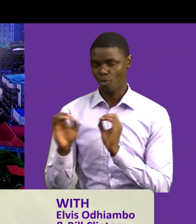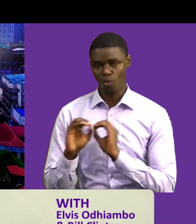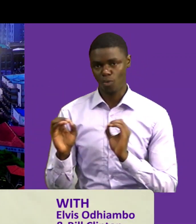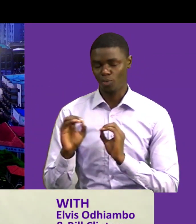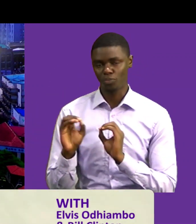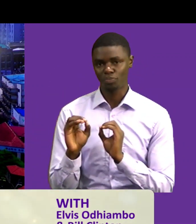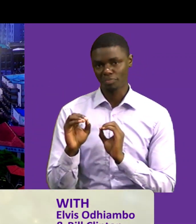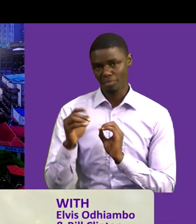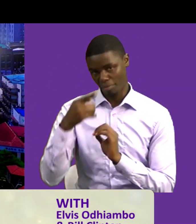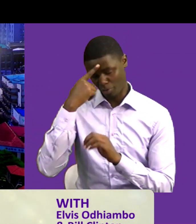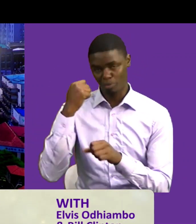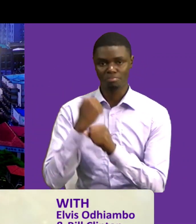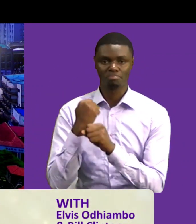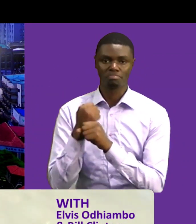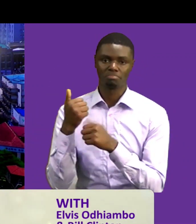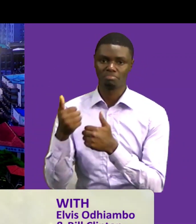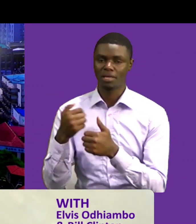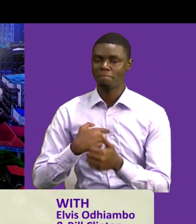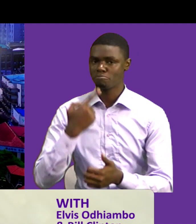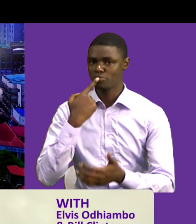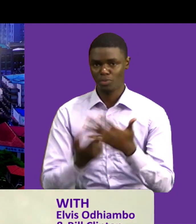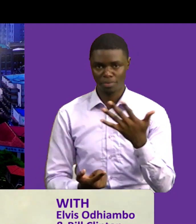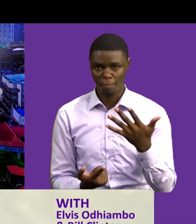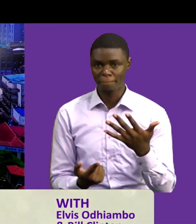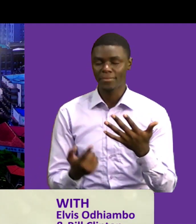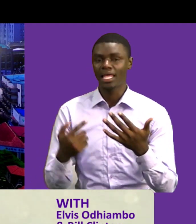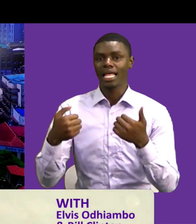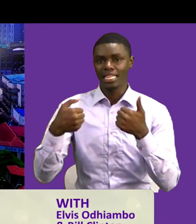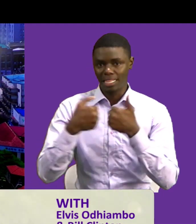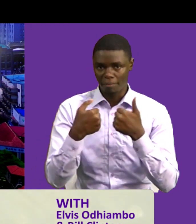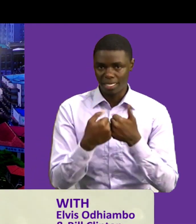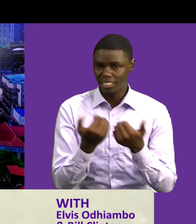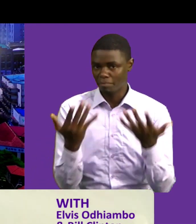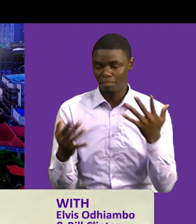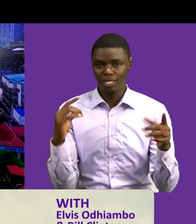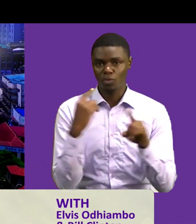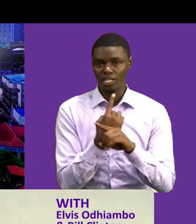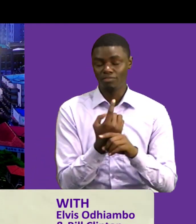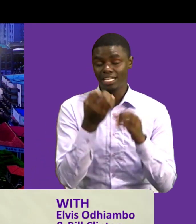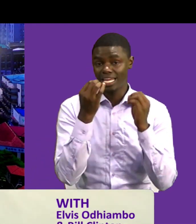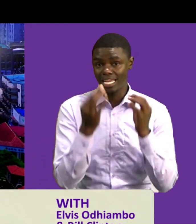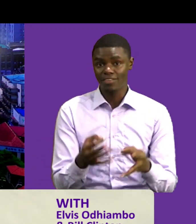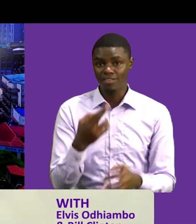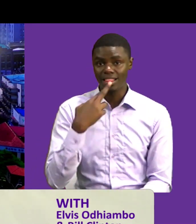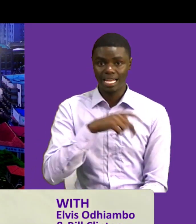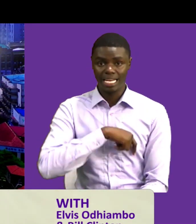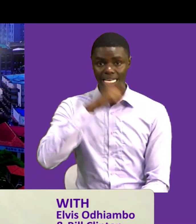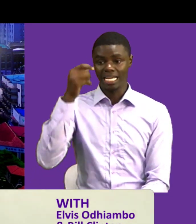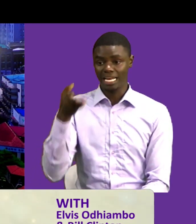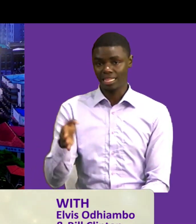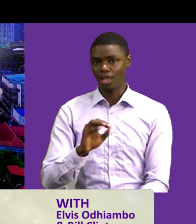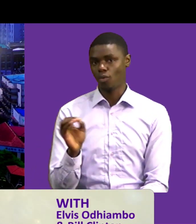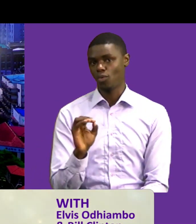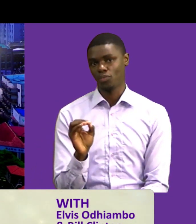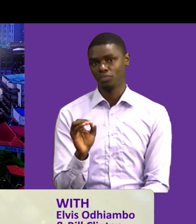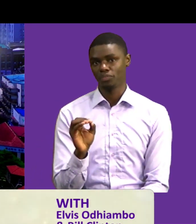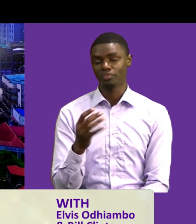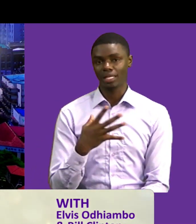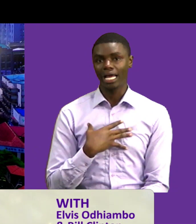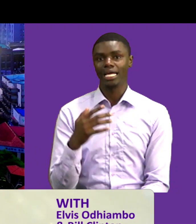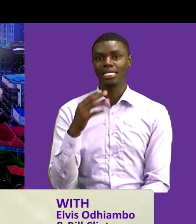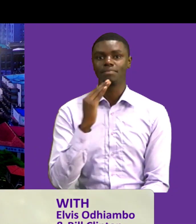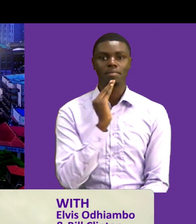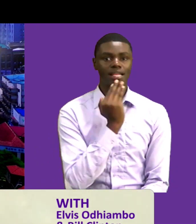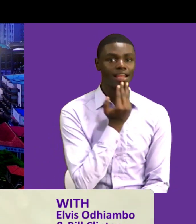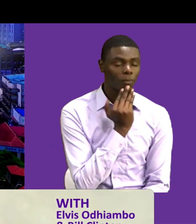the Nairobi City Stars. I will say the match would have been different if red card was not there and